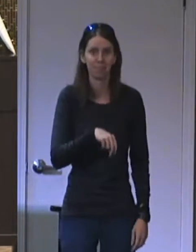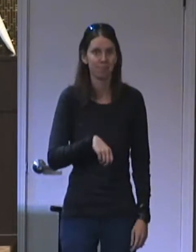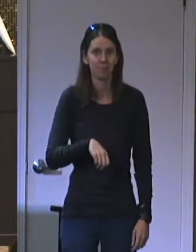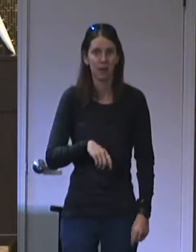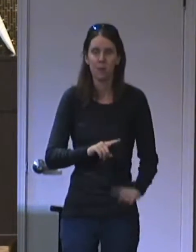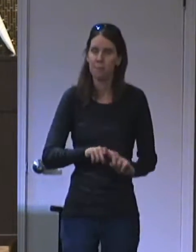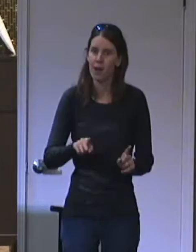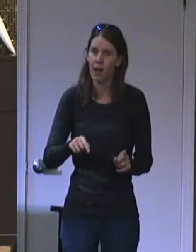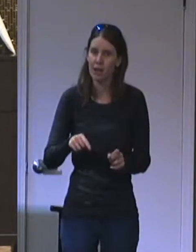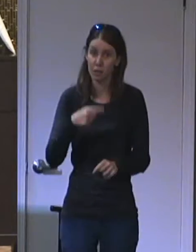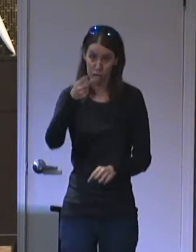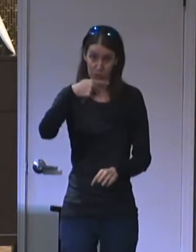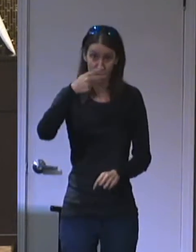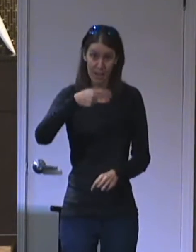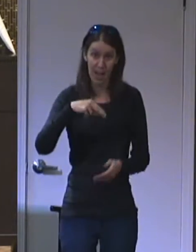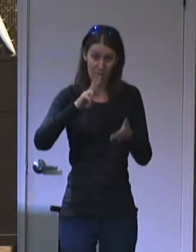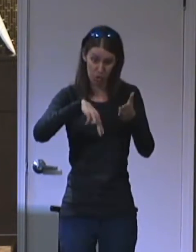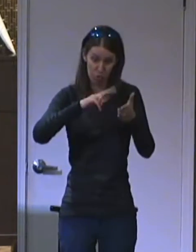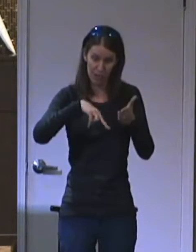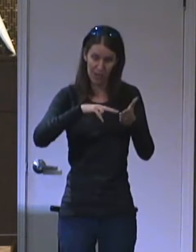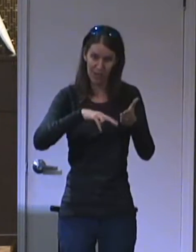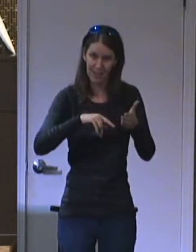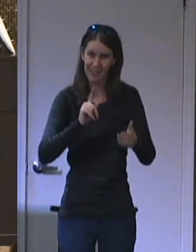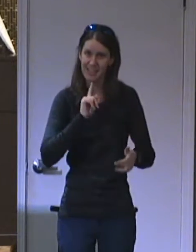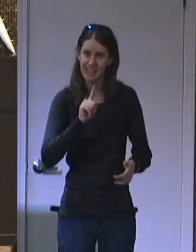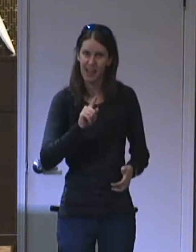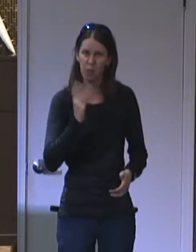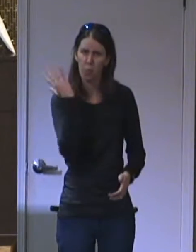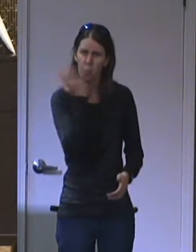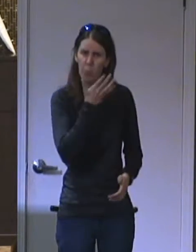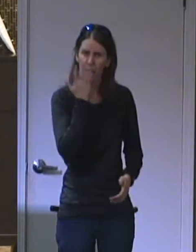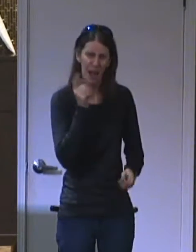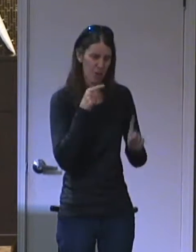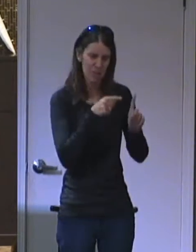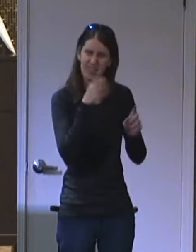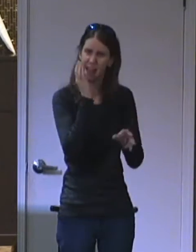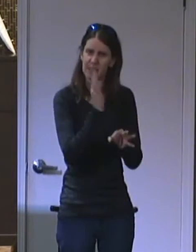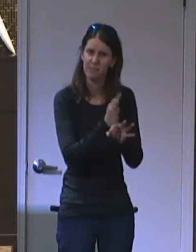But we look back and say, wow, that's faith.